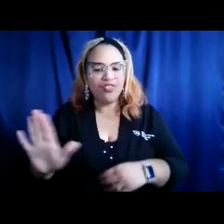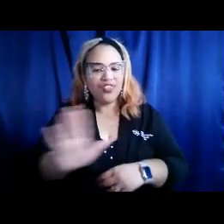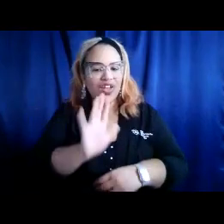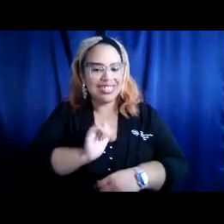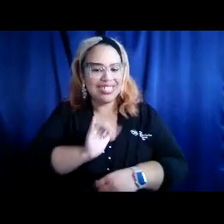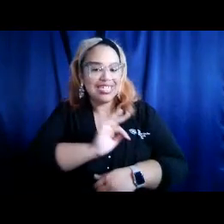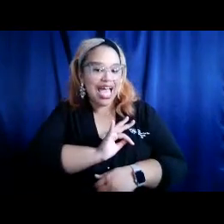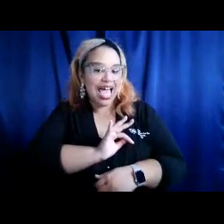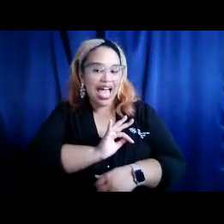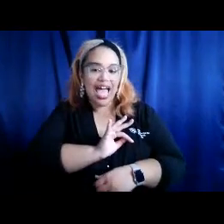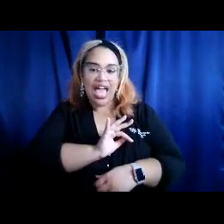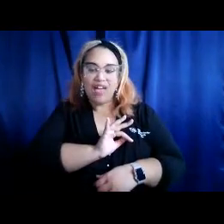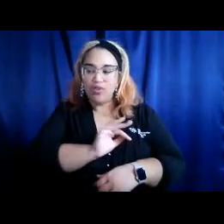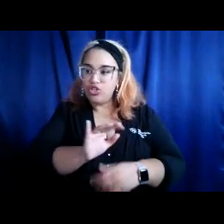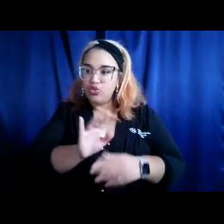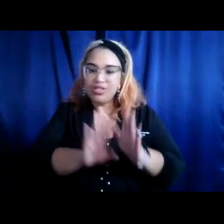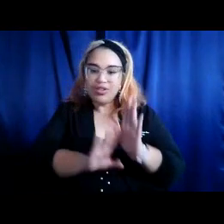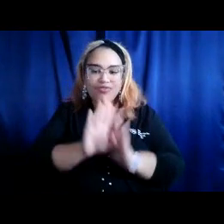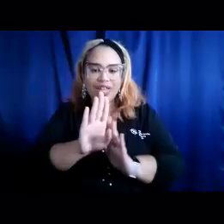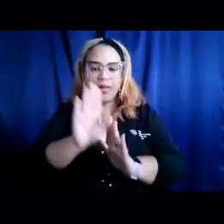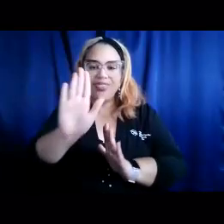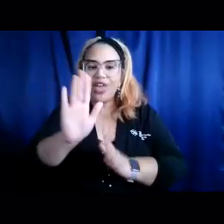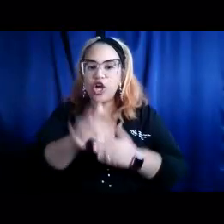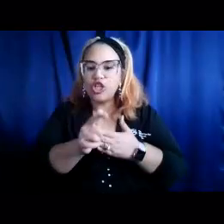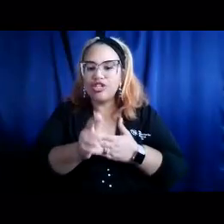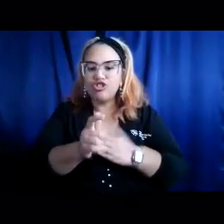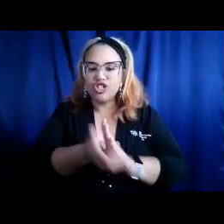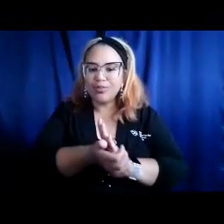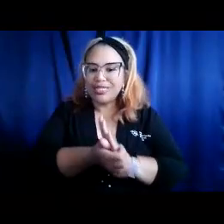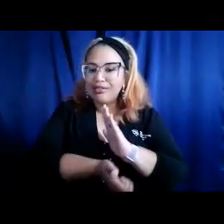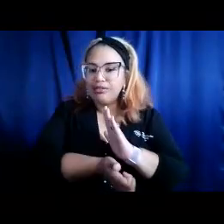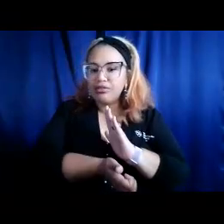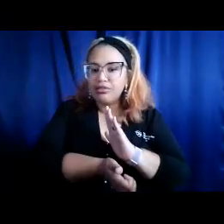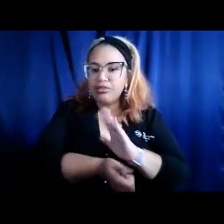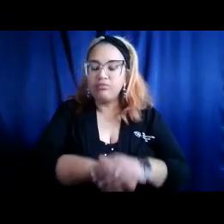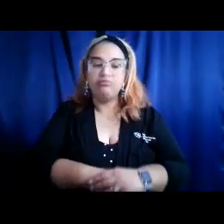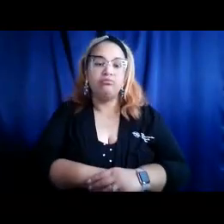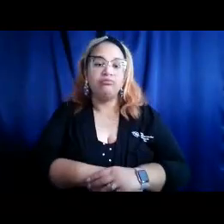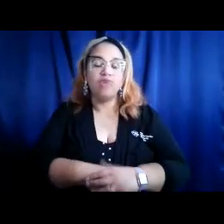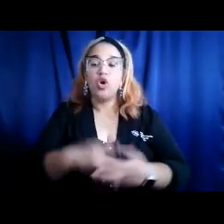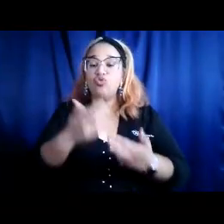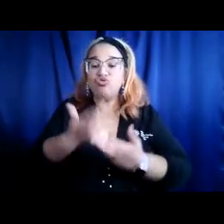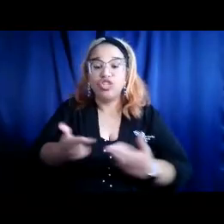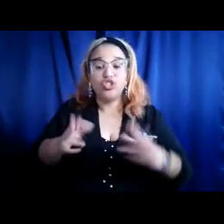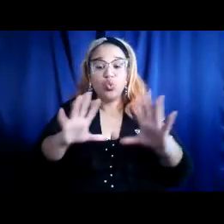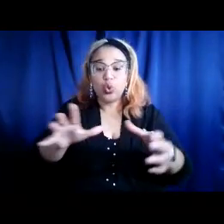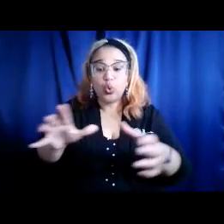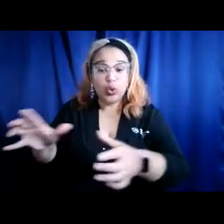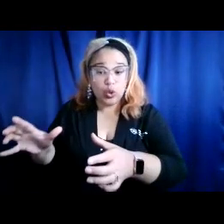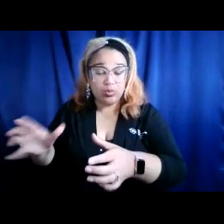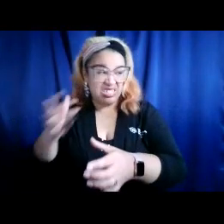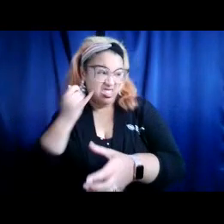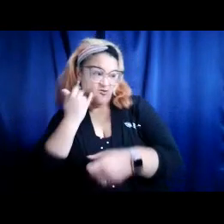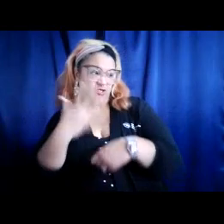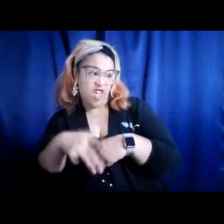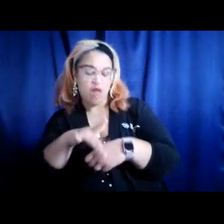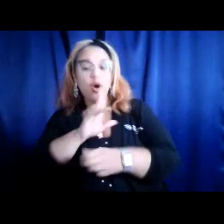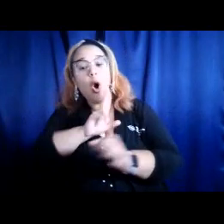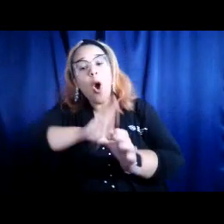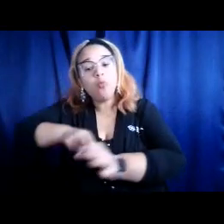be a terrific way to build their network and learn new skills. Supervisors can support this by sharing information